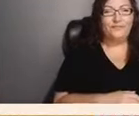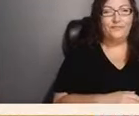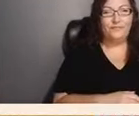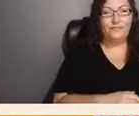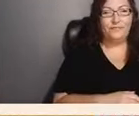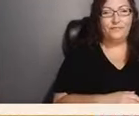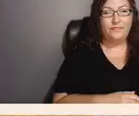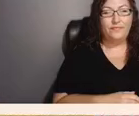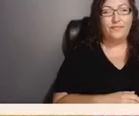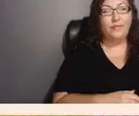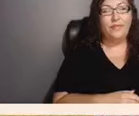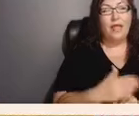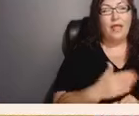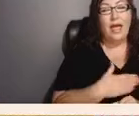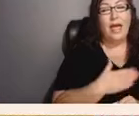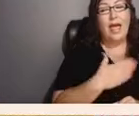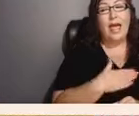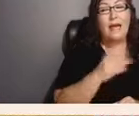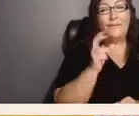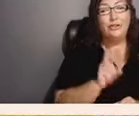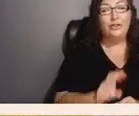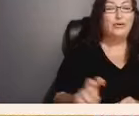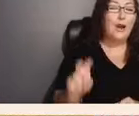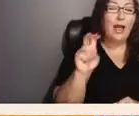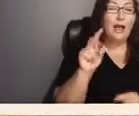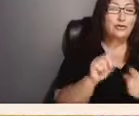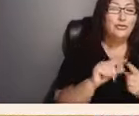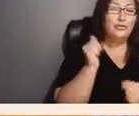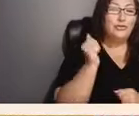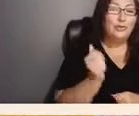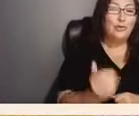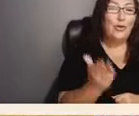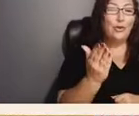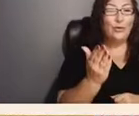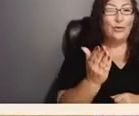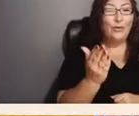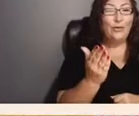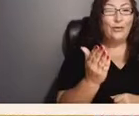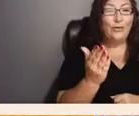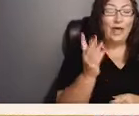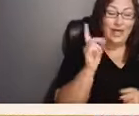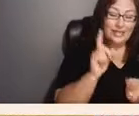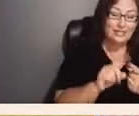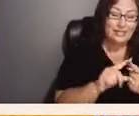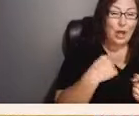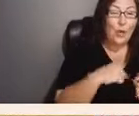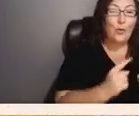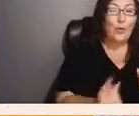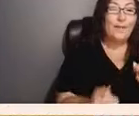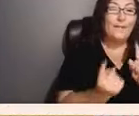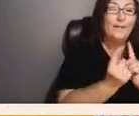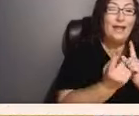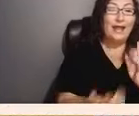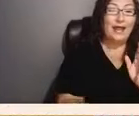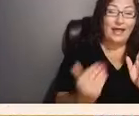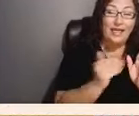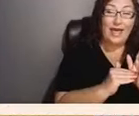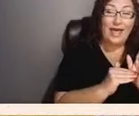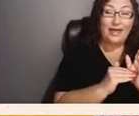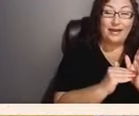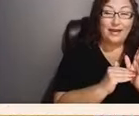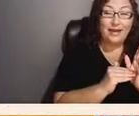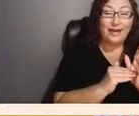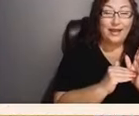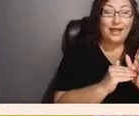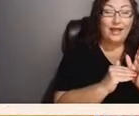Happy trails to you until we meet again.